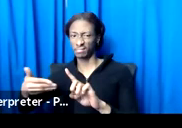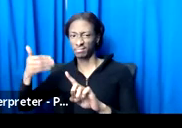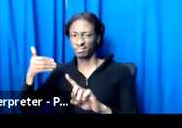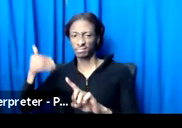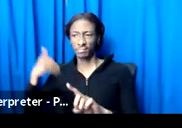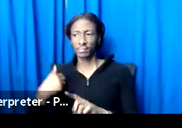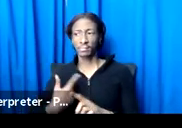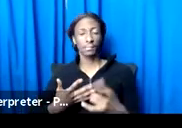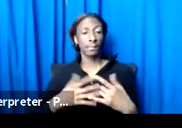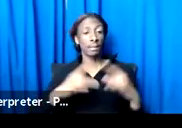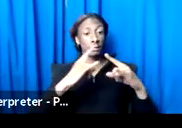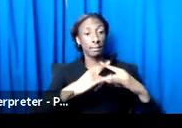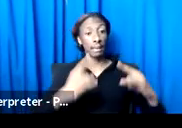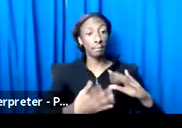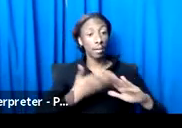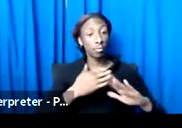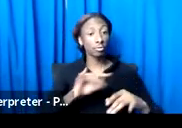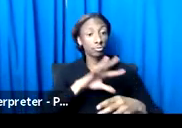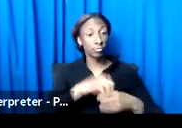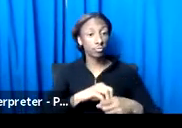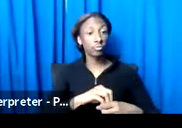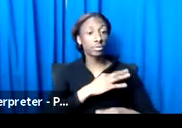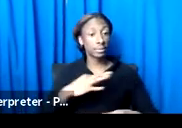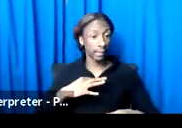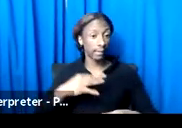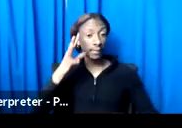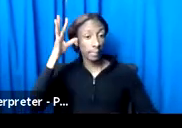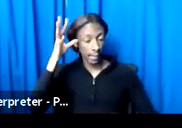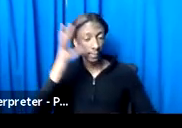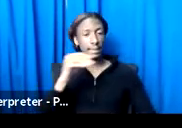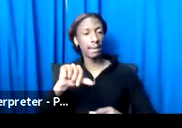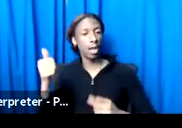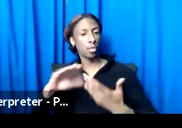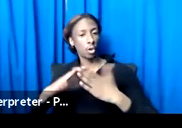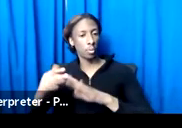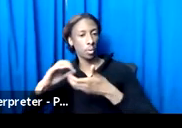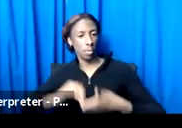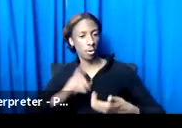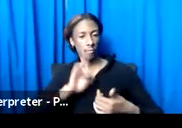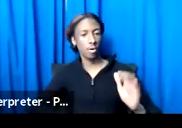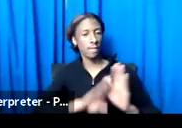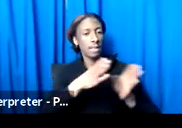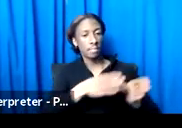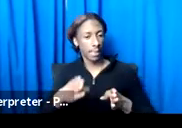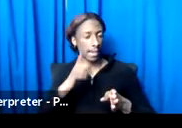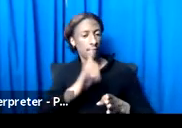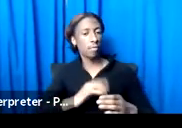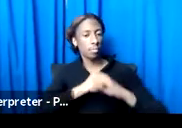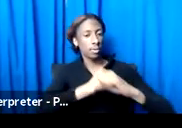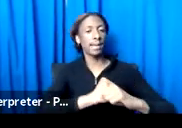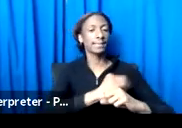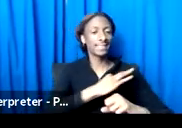Camp operators should involve staff, parents and guardians, and other community partners to develop a plan to protect staff, campers,